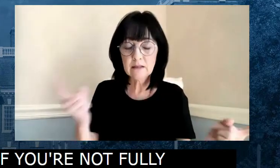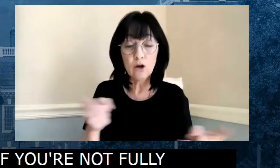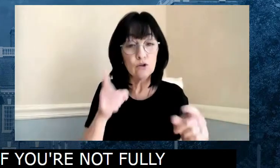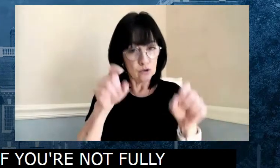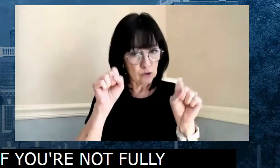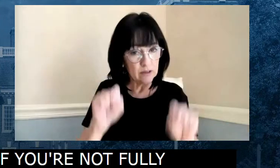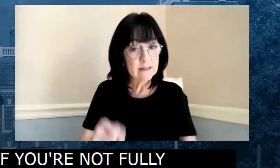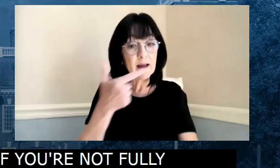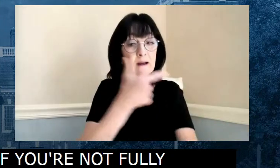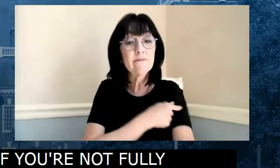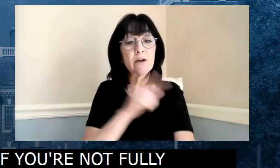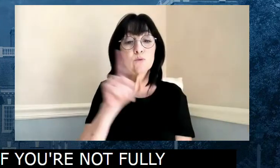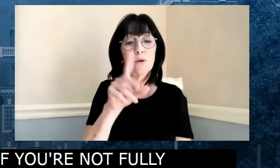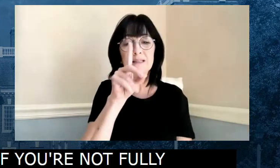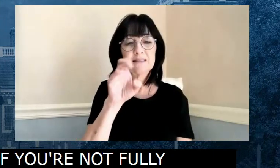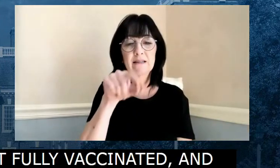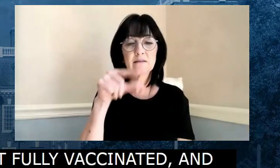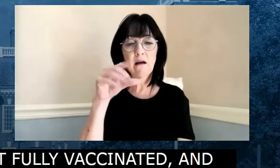at